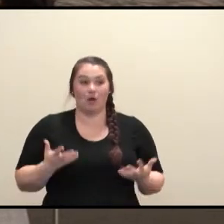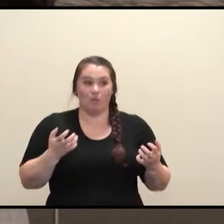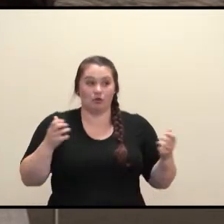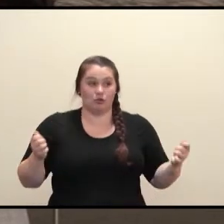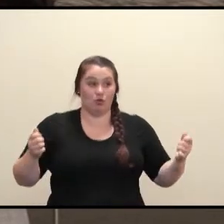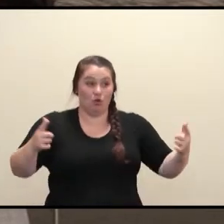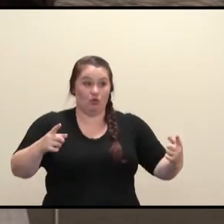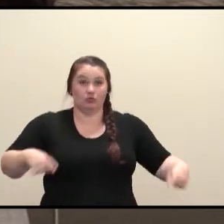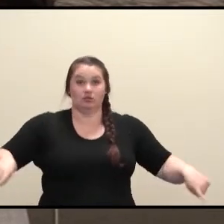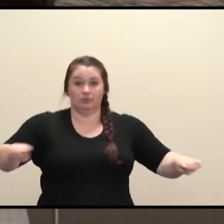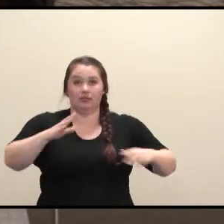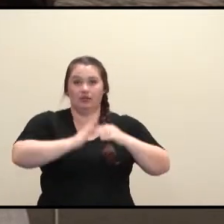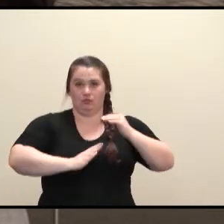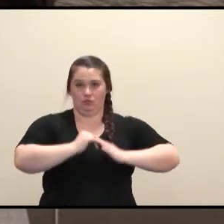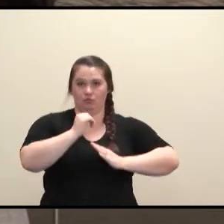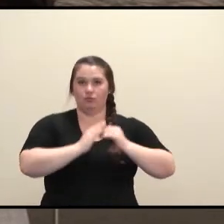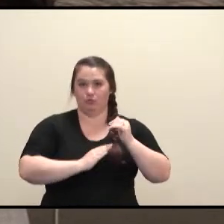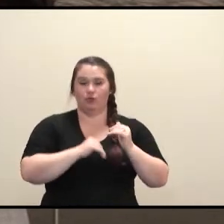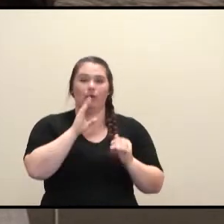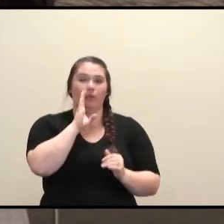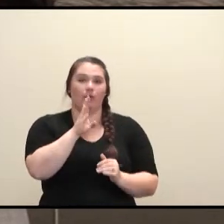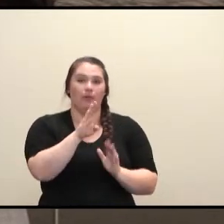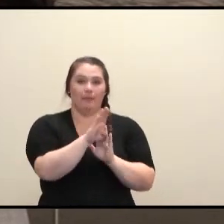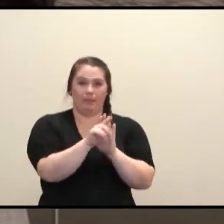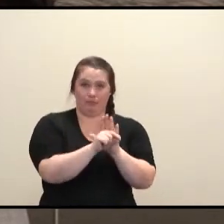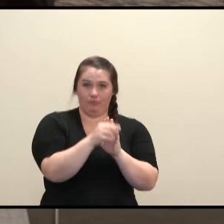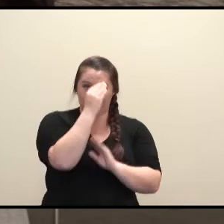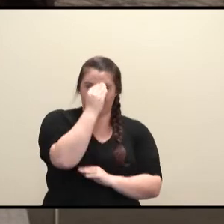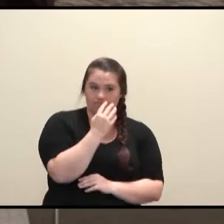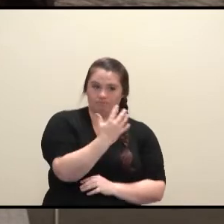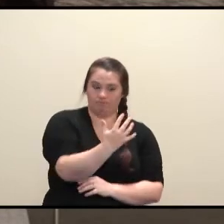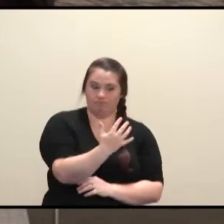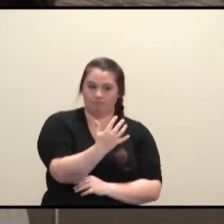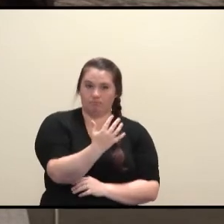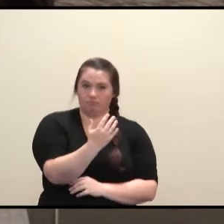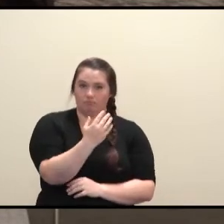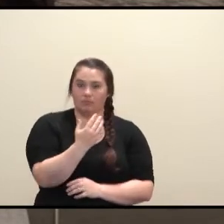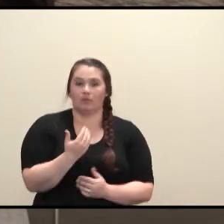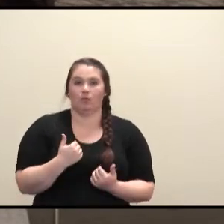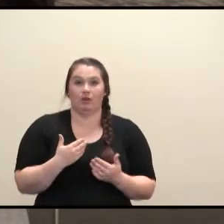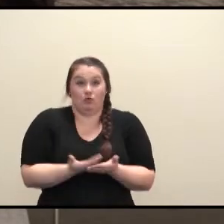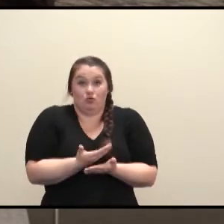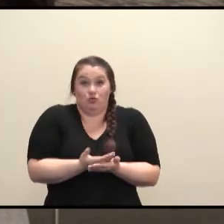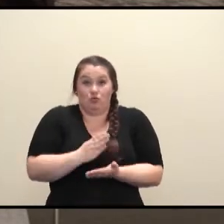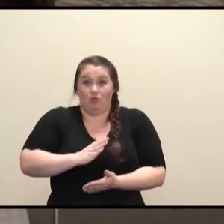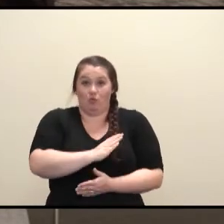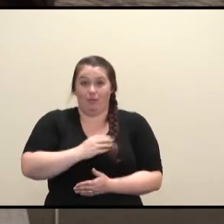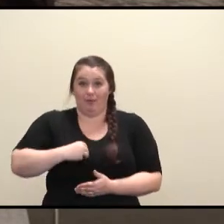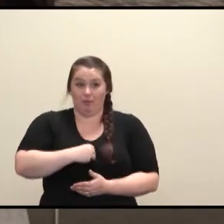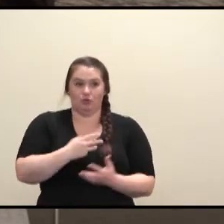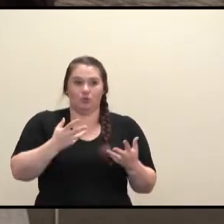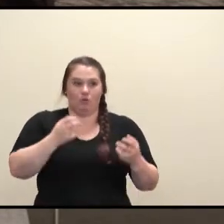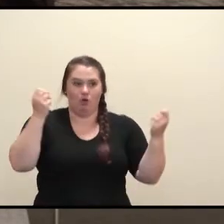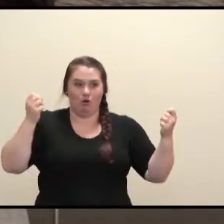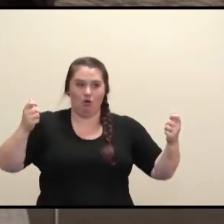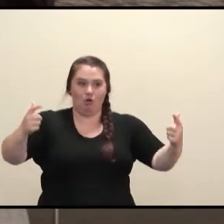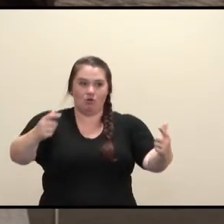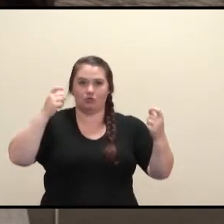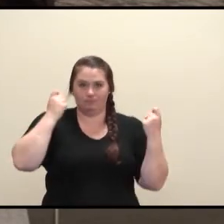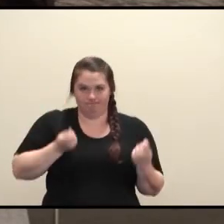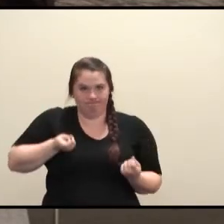feels comfortable with it. We are going to do a little background on the pay study since we do have some new board members. We want to make sure everybody